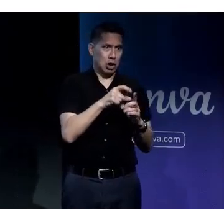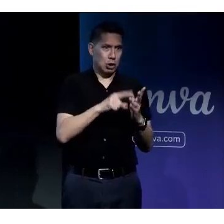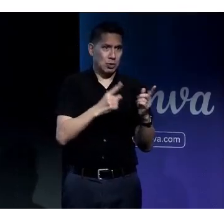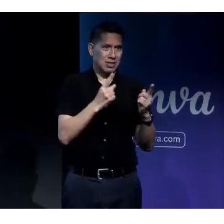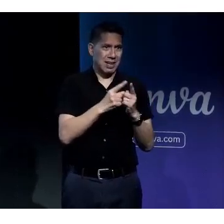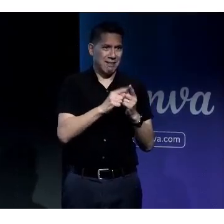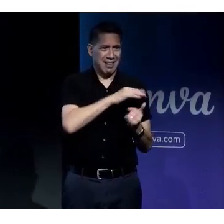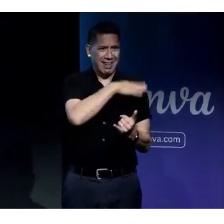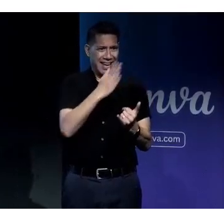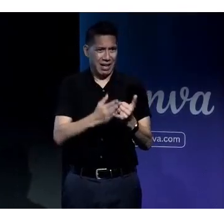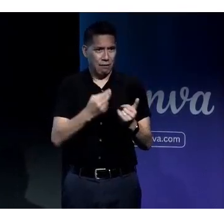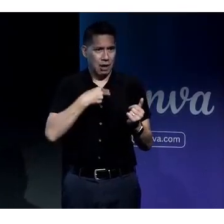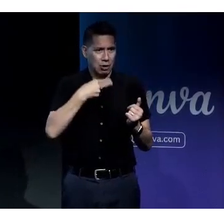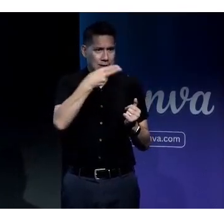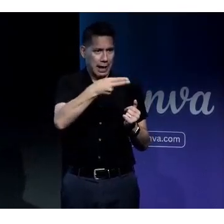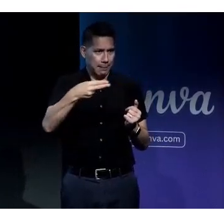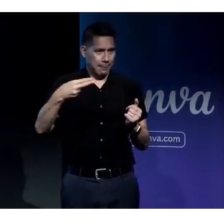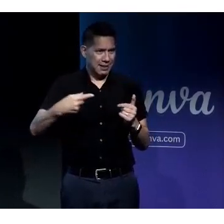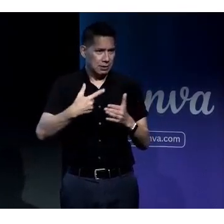our tab list.